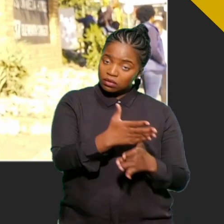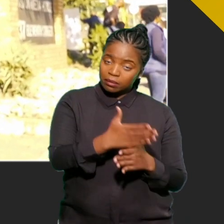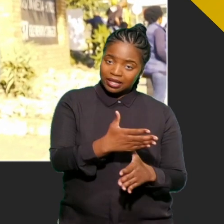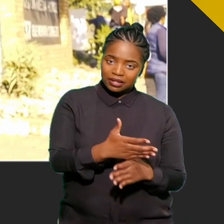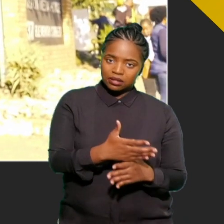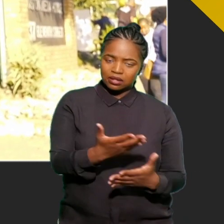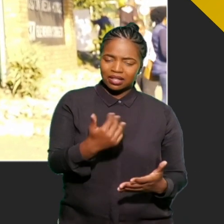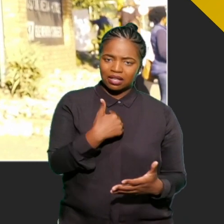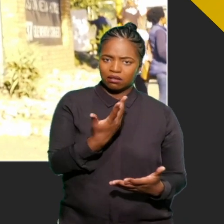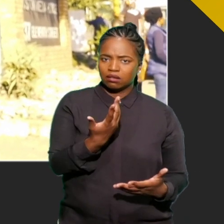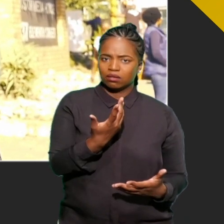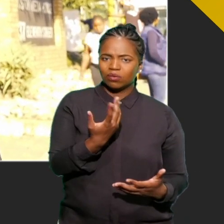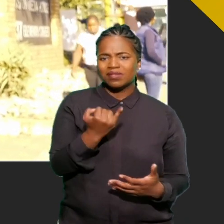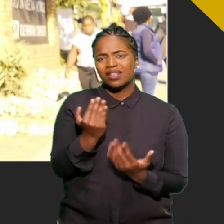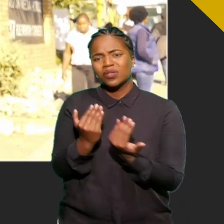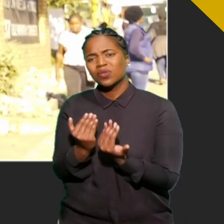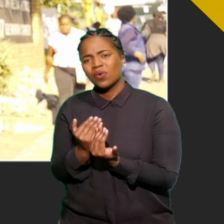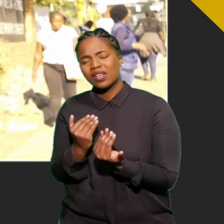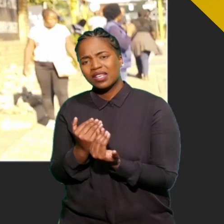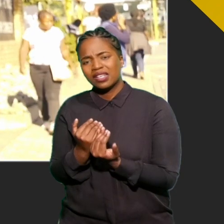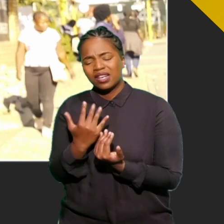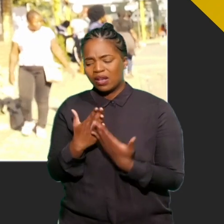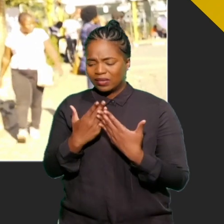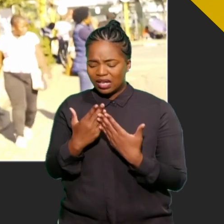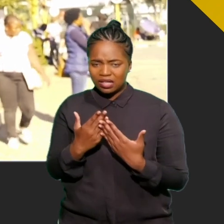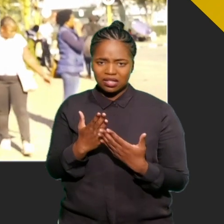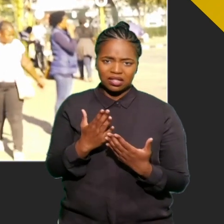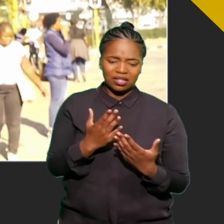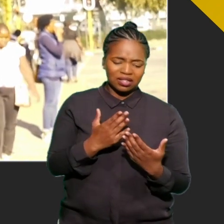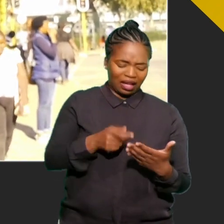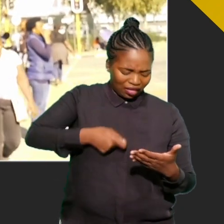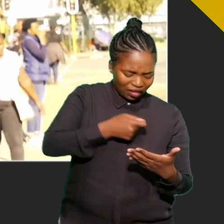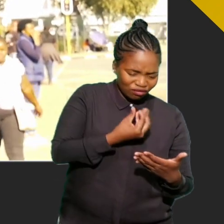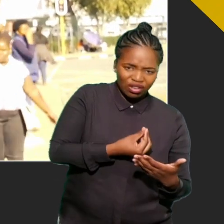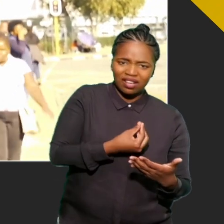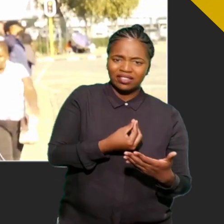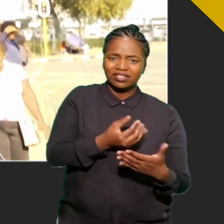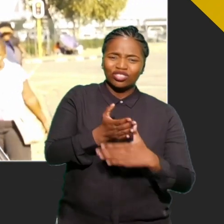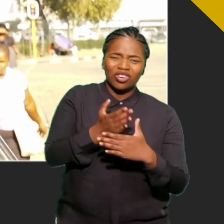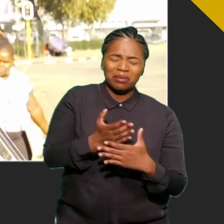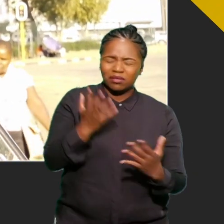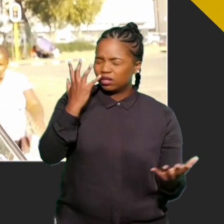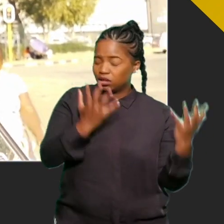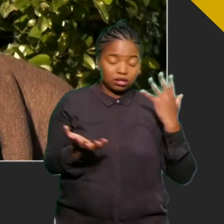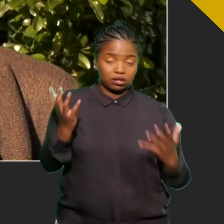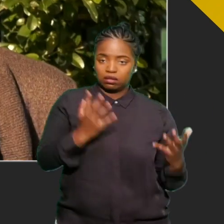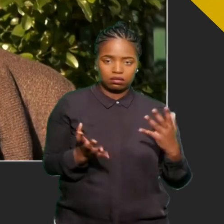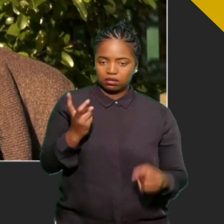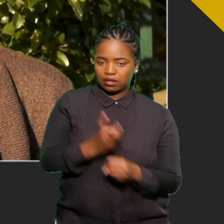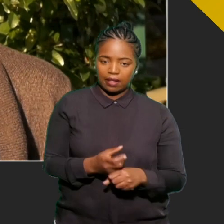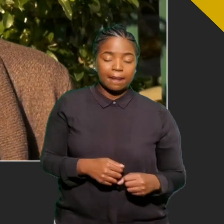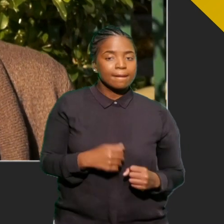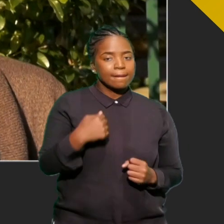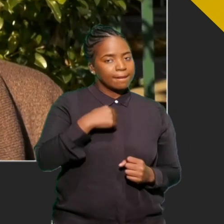that will also impact you. Let's say maybe you're still in school, so you need to study, you need to feed the child, so that will be a bad thing for you. I'm a